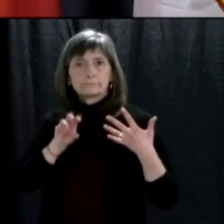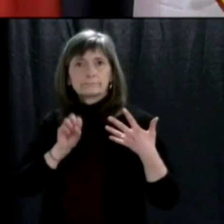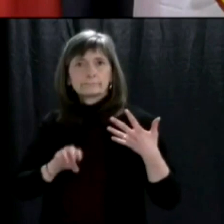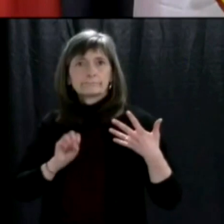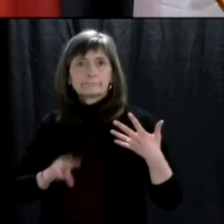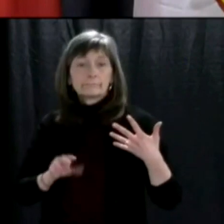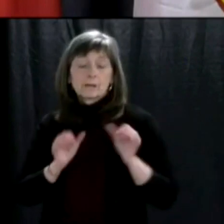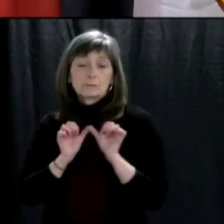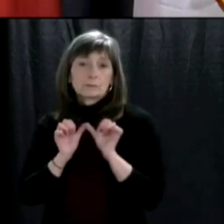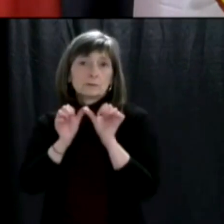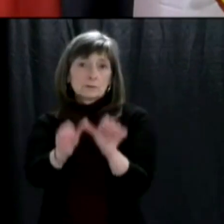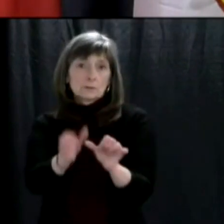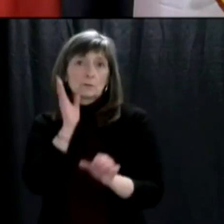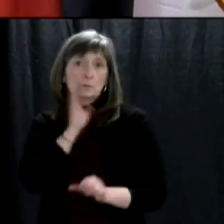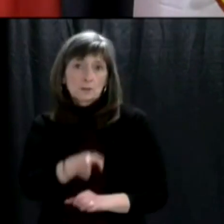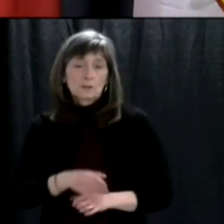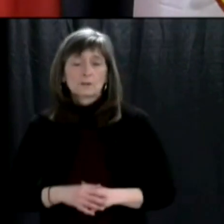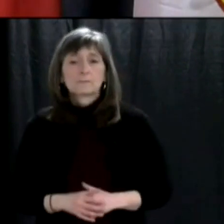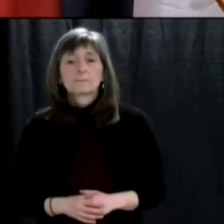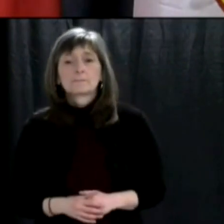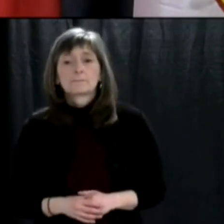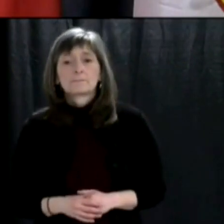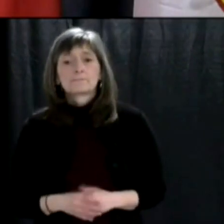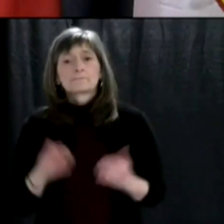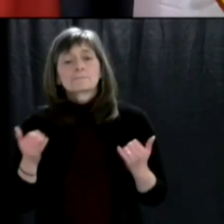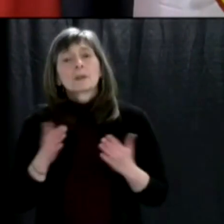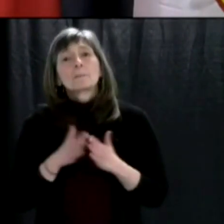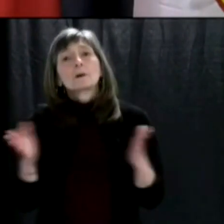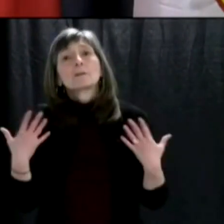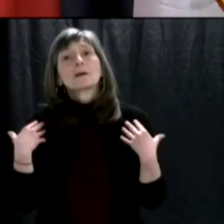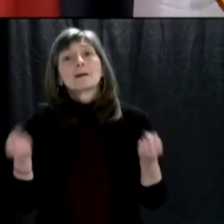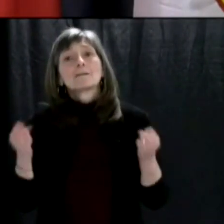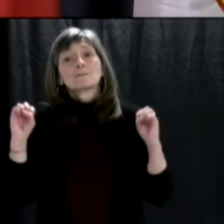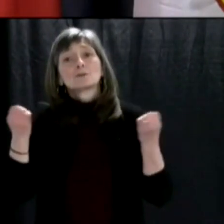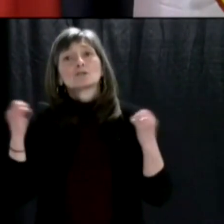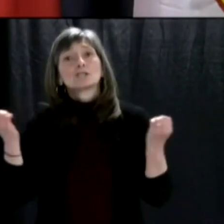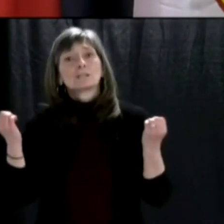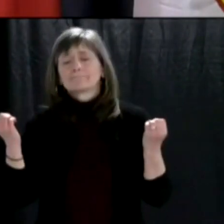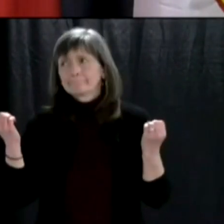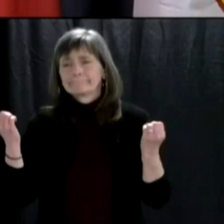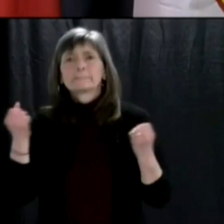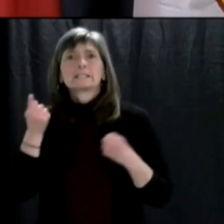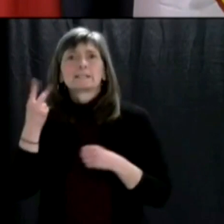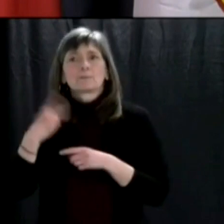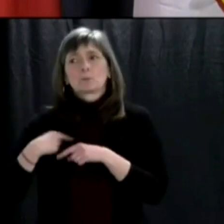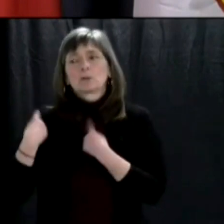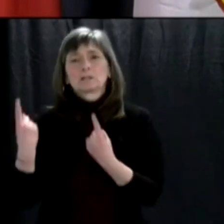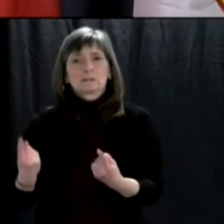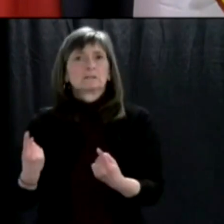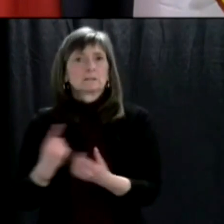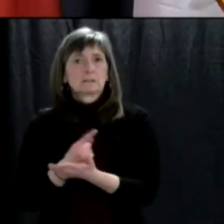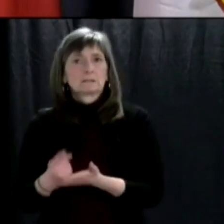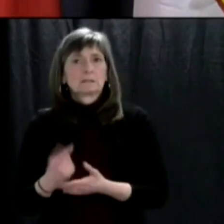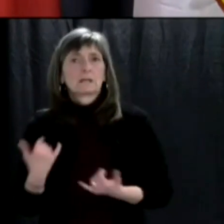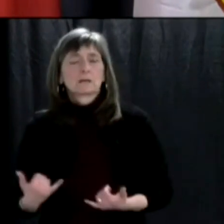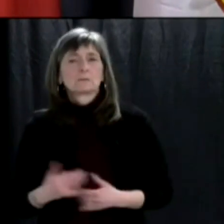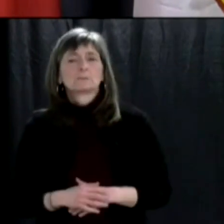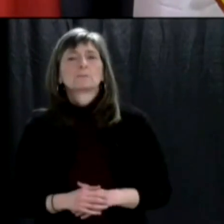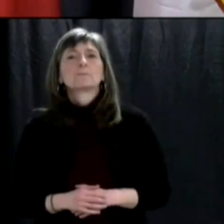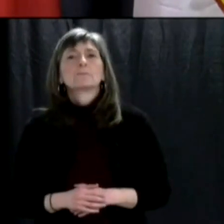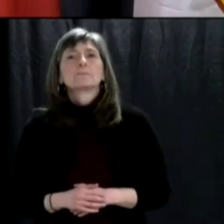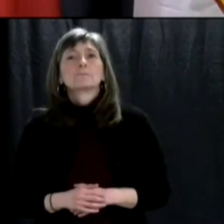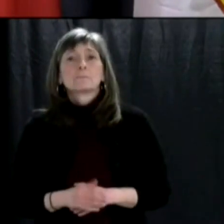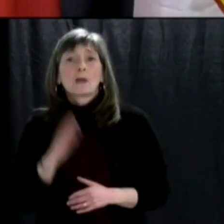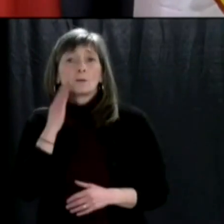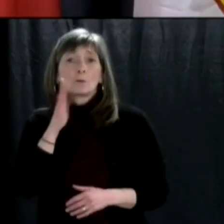continue. We've been in a public health state of emergency for weeks now. I know this has been a big adjustment for